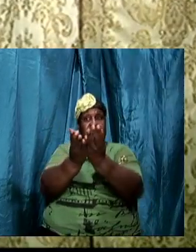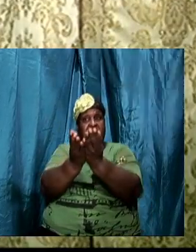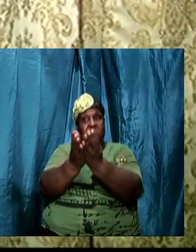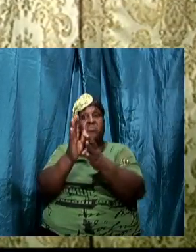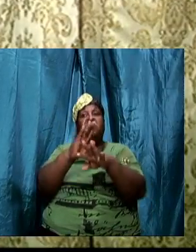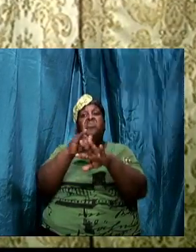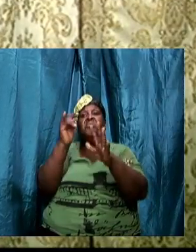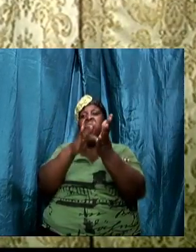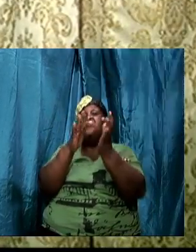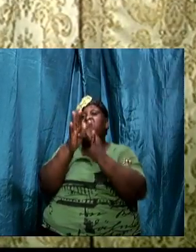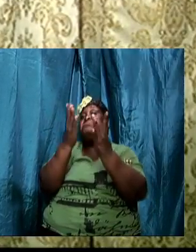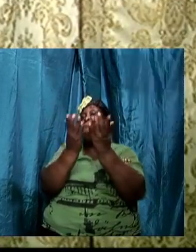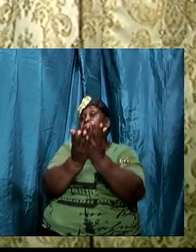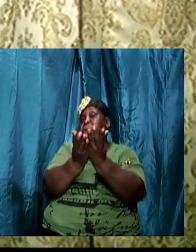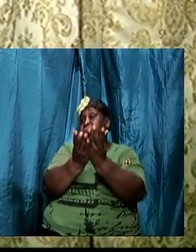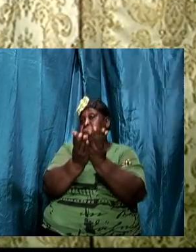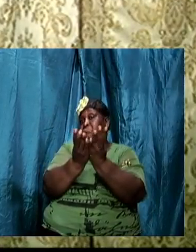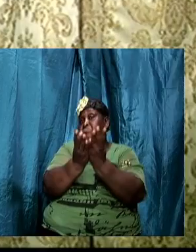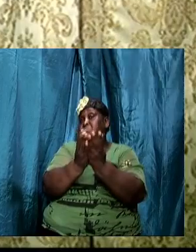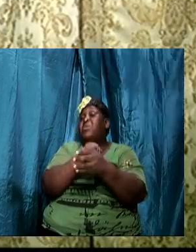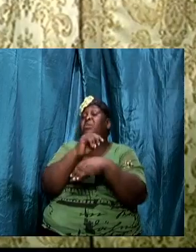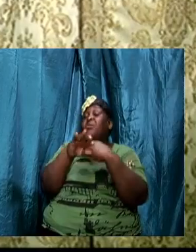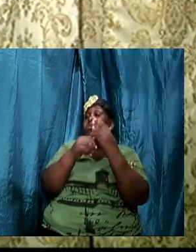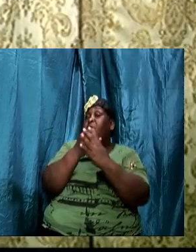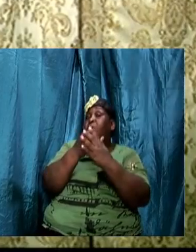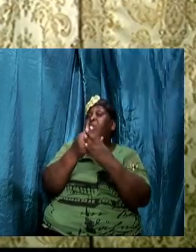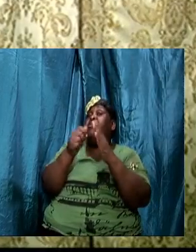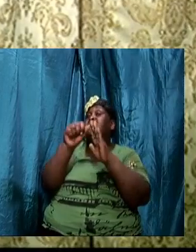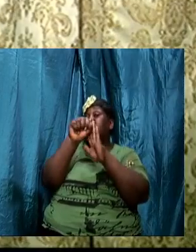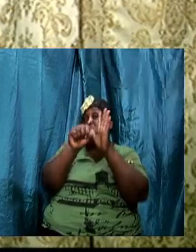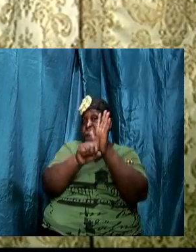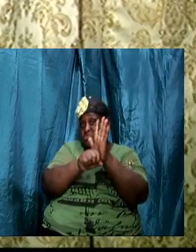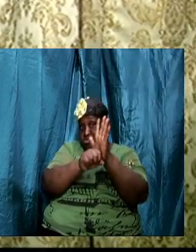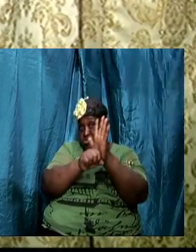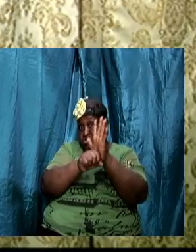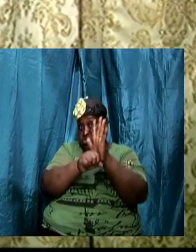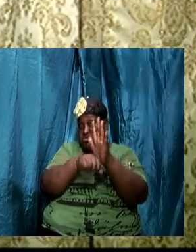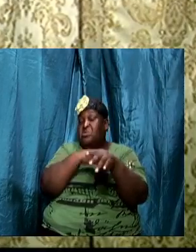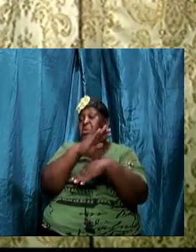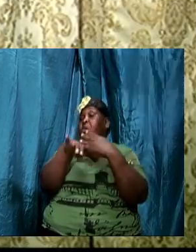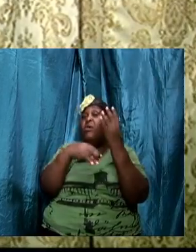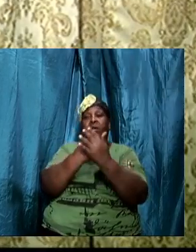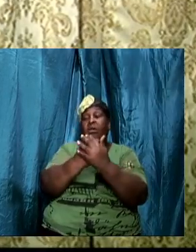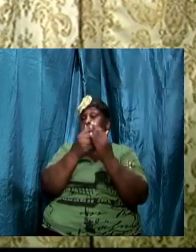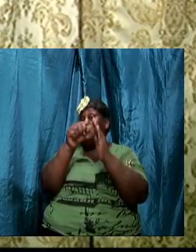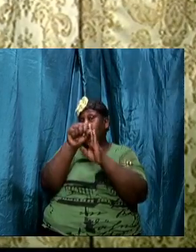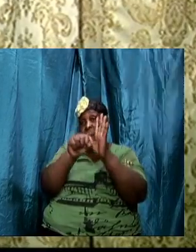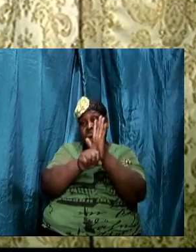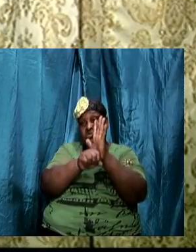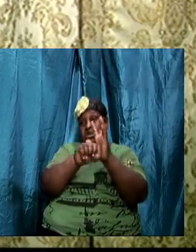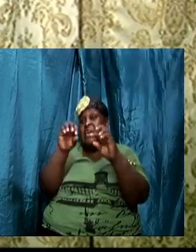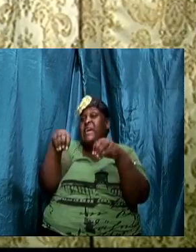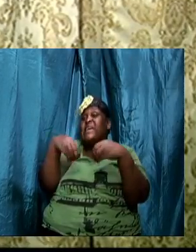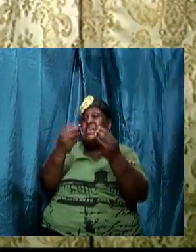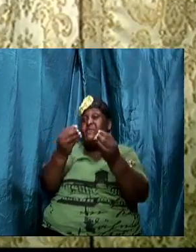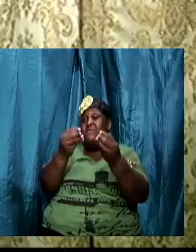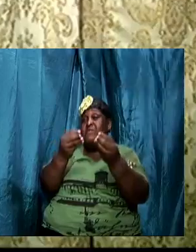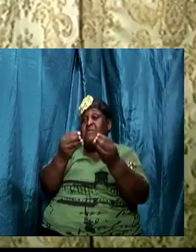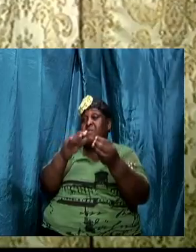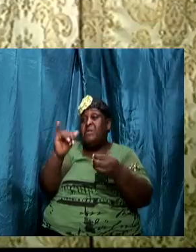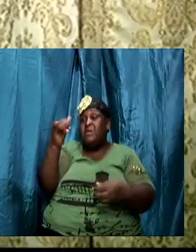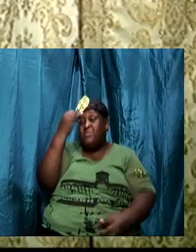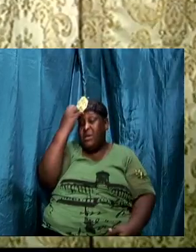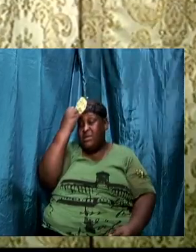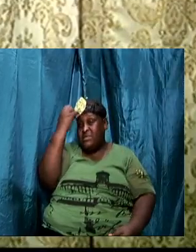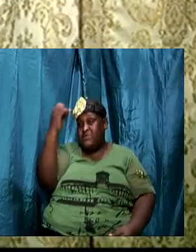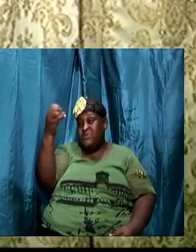It declares that all scriptures, yes, all scripture is given by inspiration of